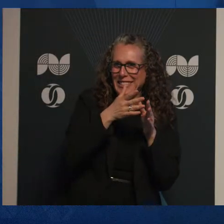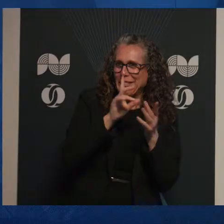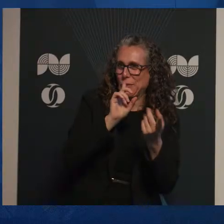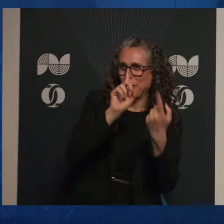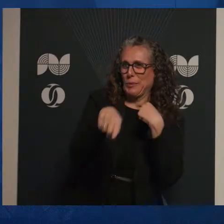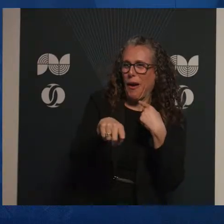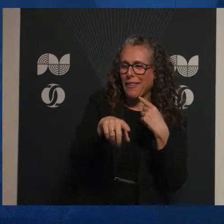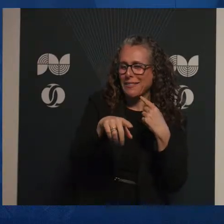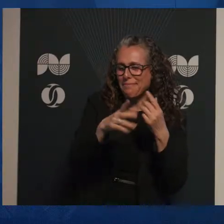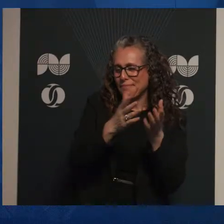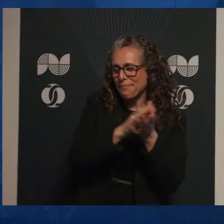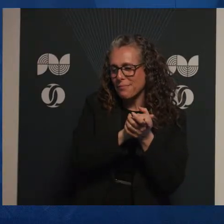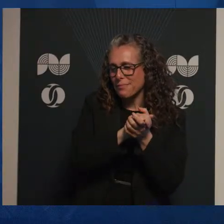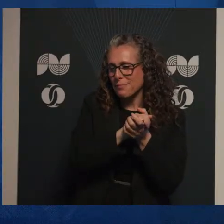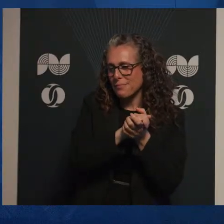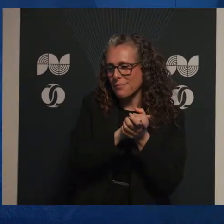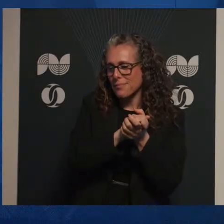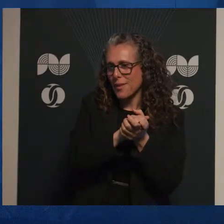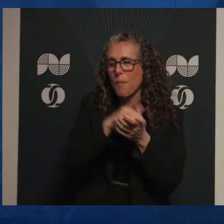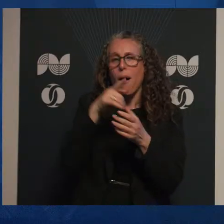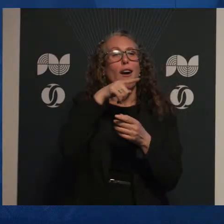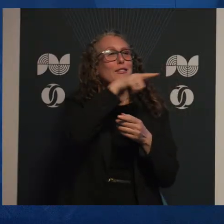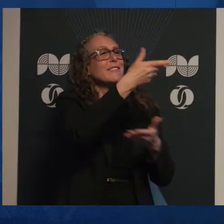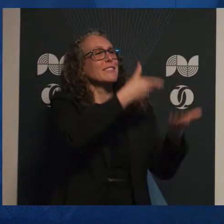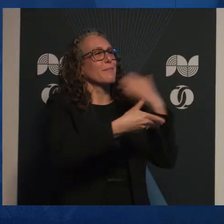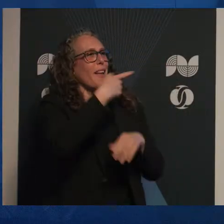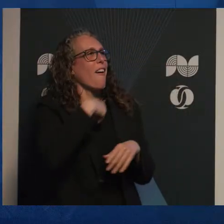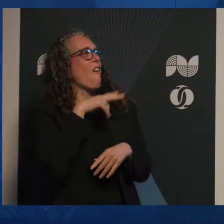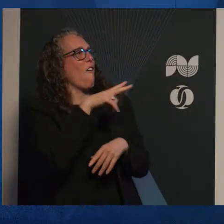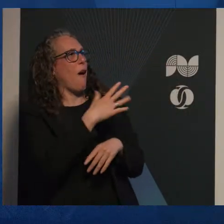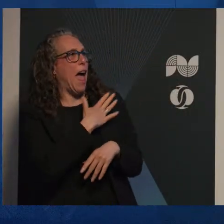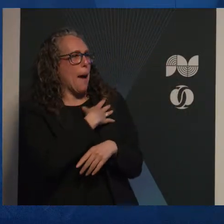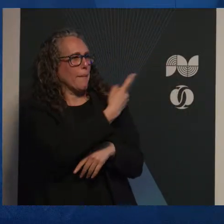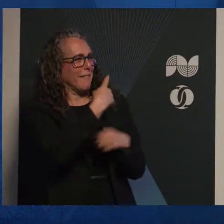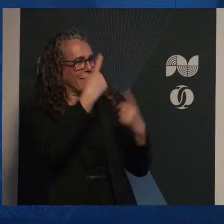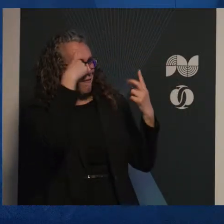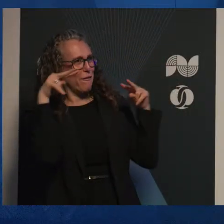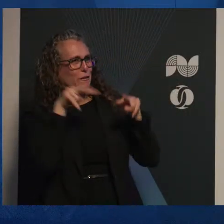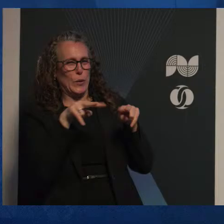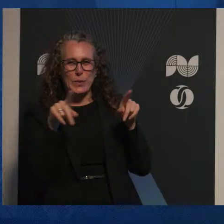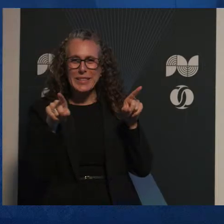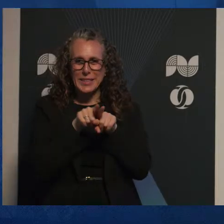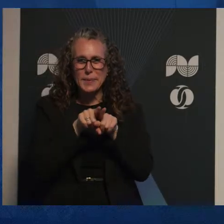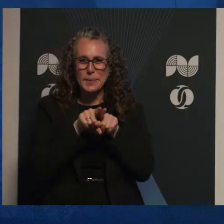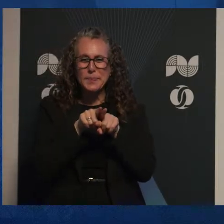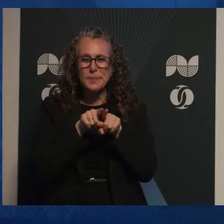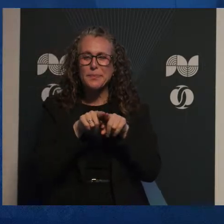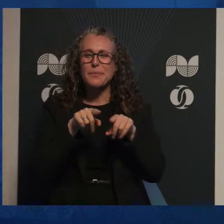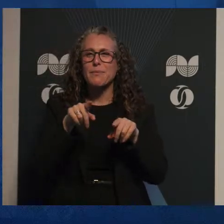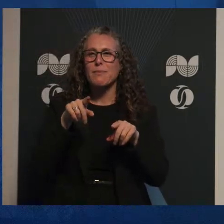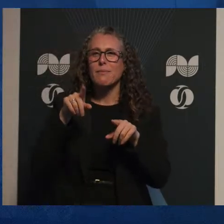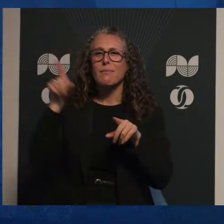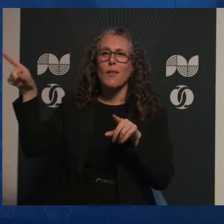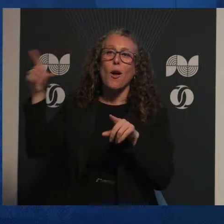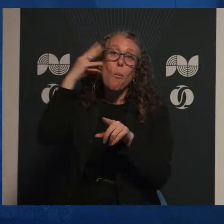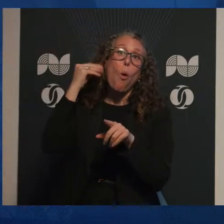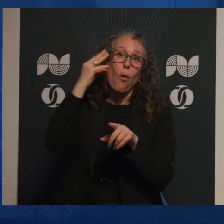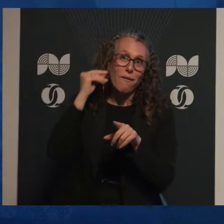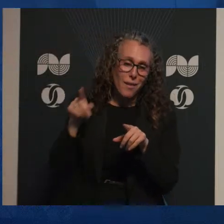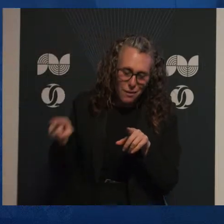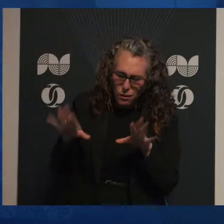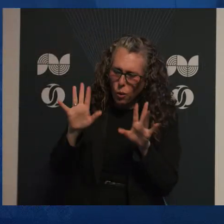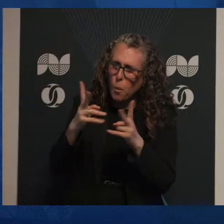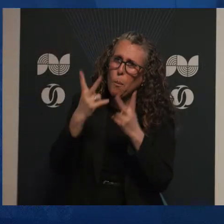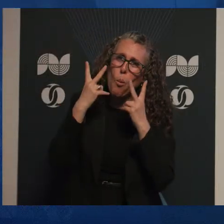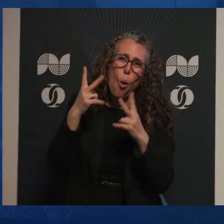to hear the kind of alignment we have in terms of the work we're doing in Moldova, the very important